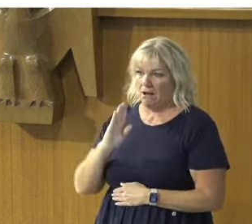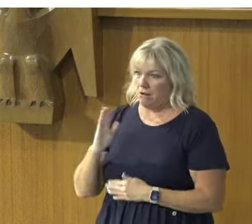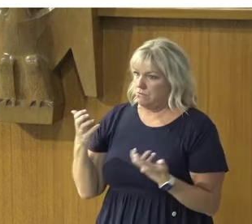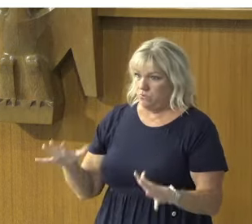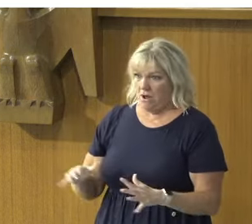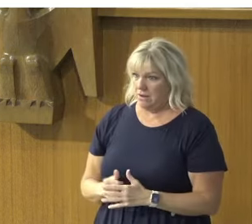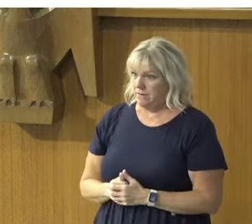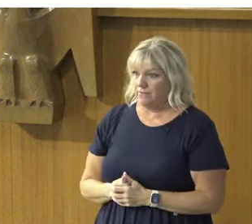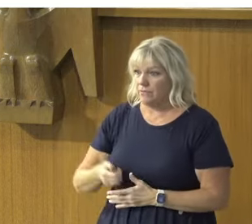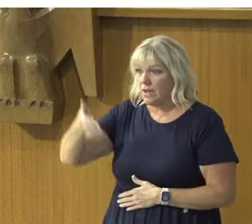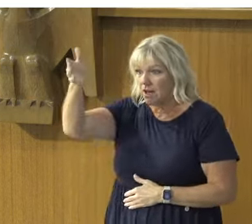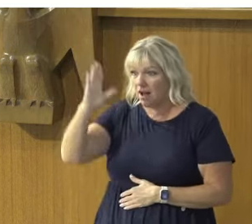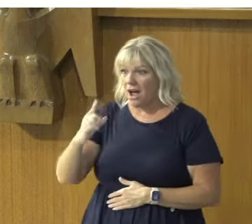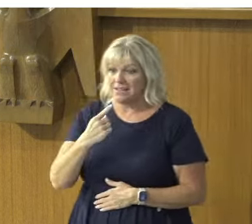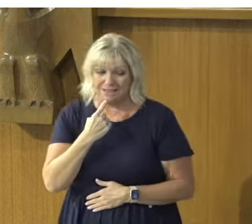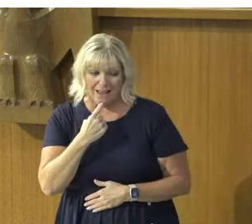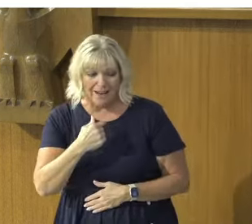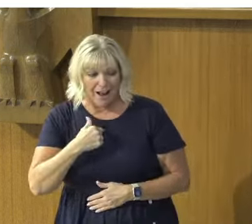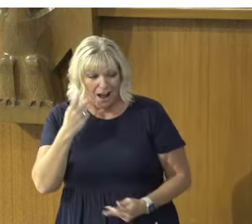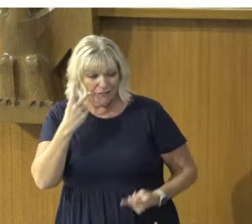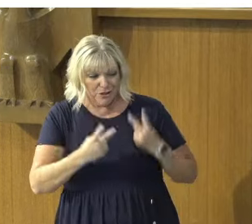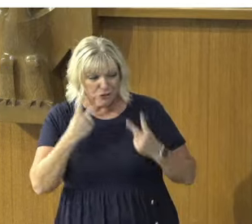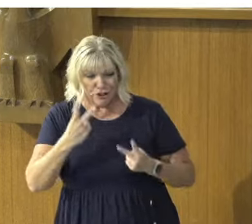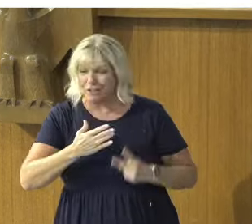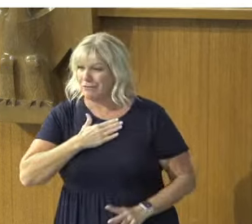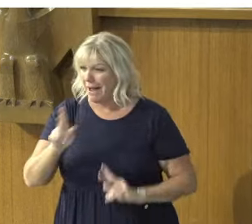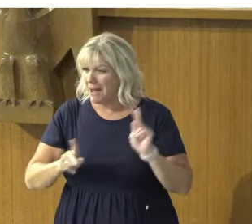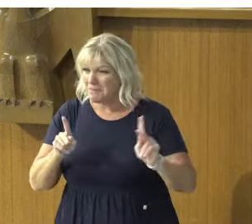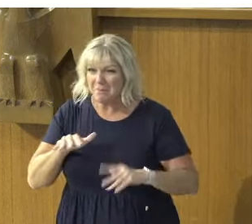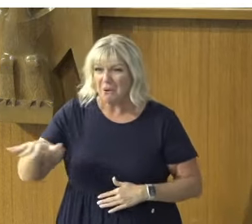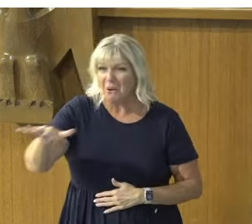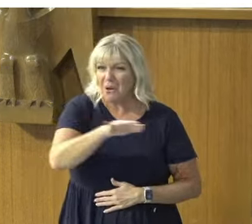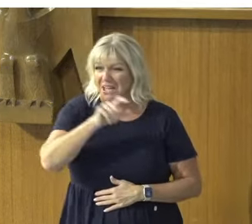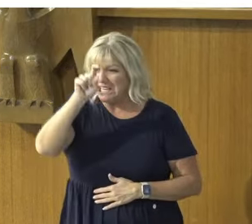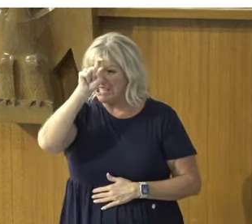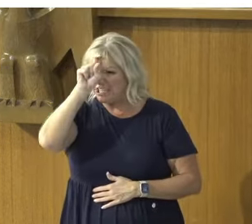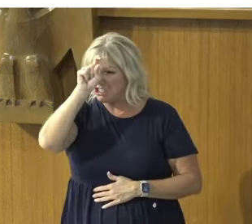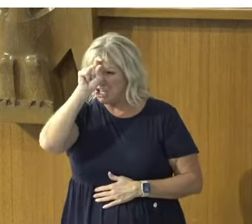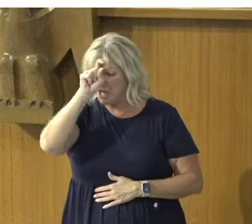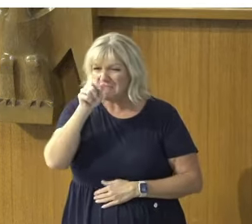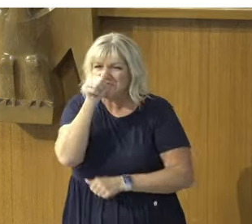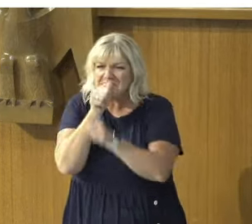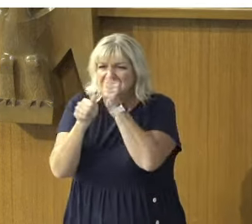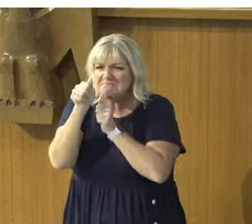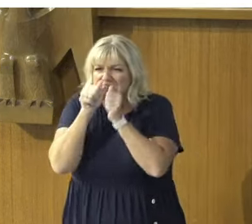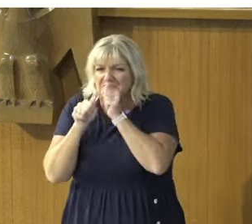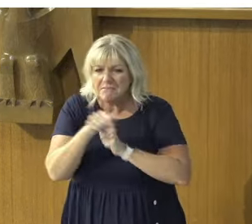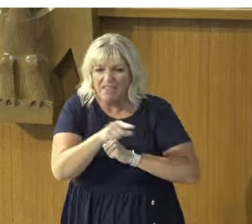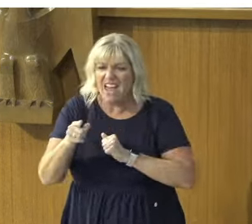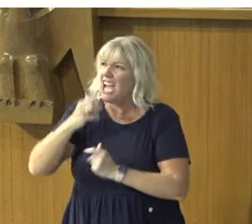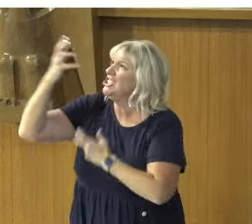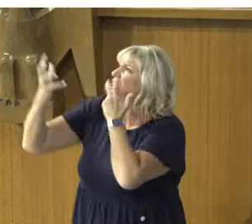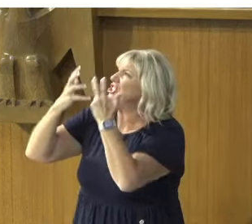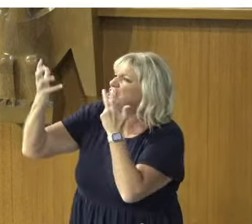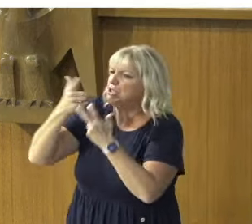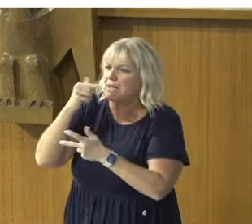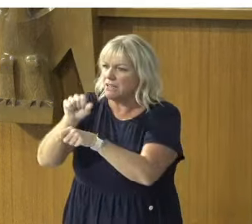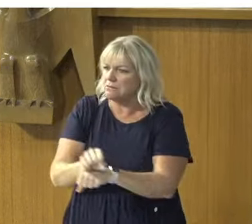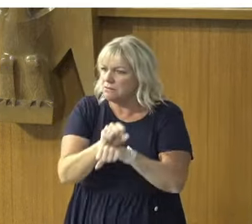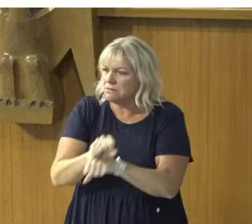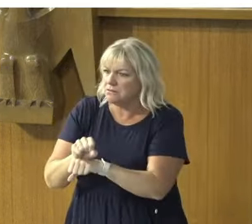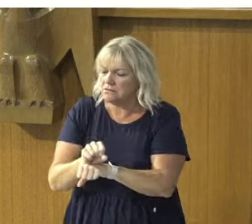God said, I have observed the misery of my people in Egypt. I have heard their cry on account of their taskmasters. Indeed, I